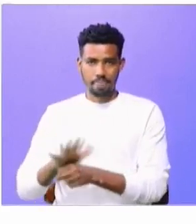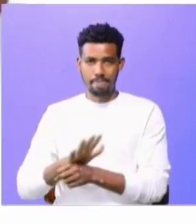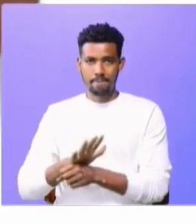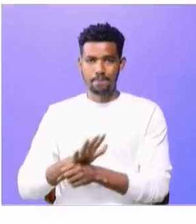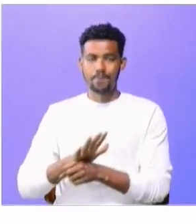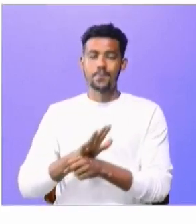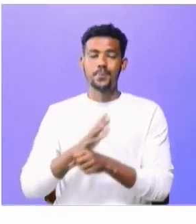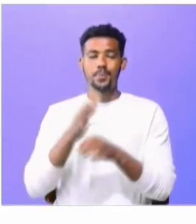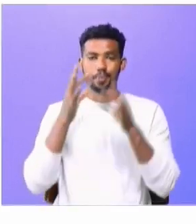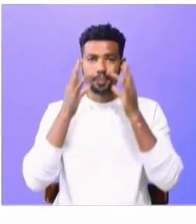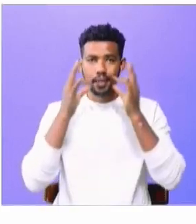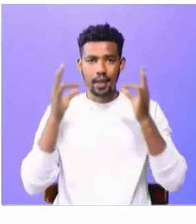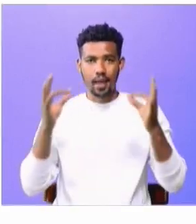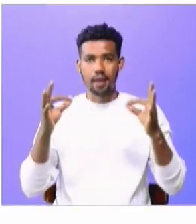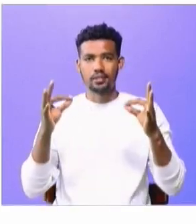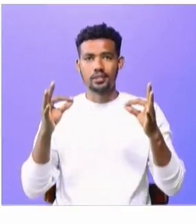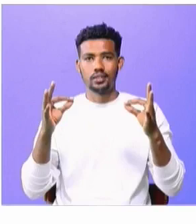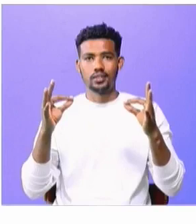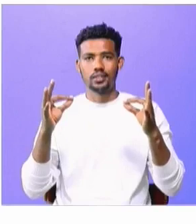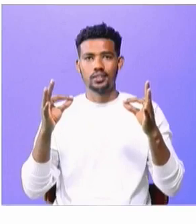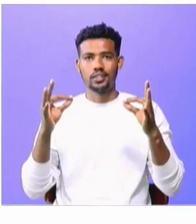The cat